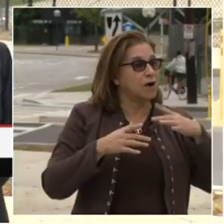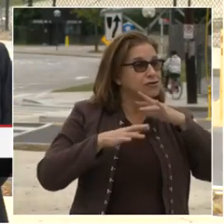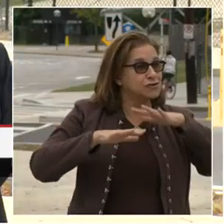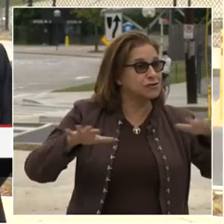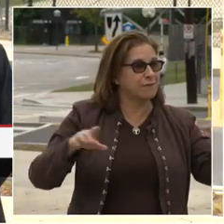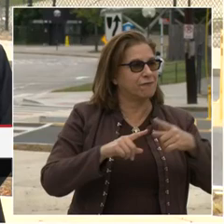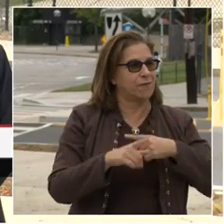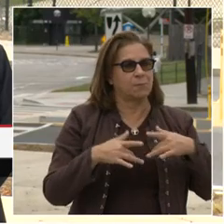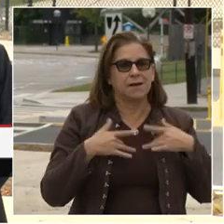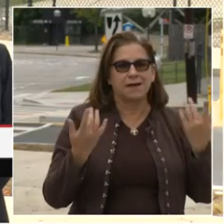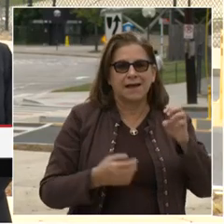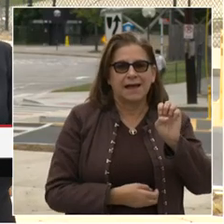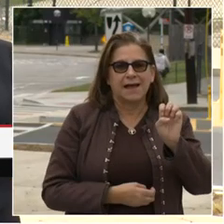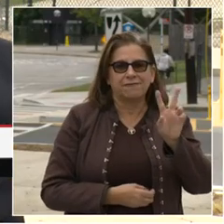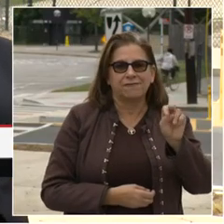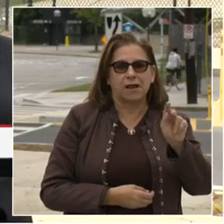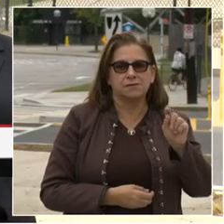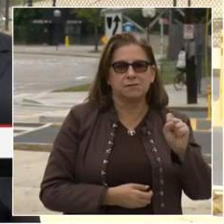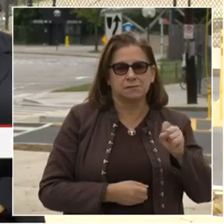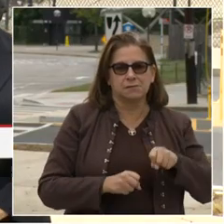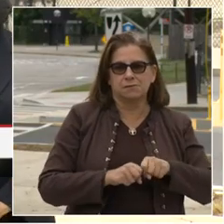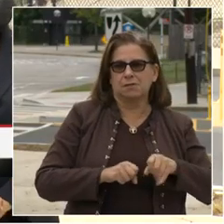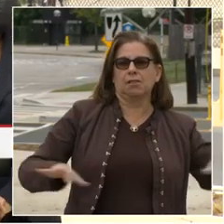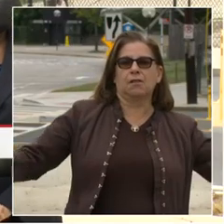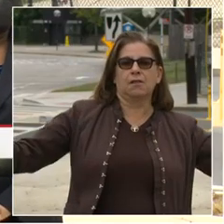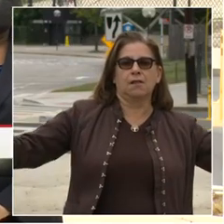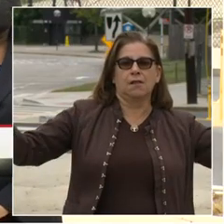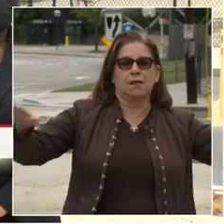really need to start pushing back on that, and to the extent where